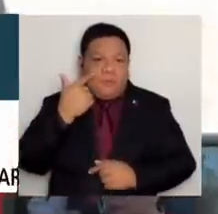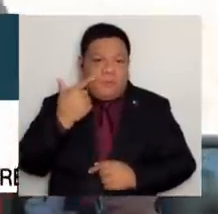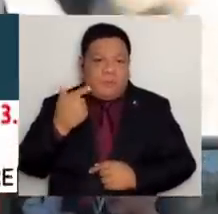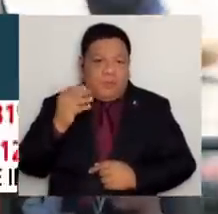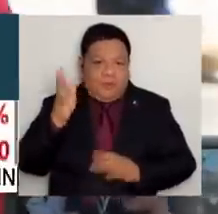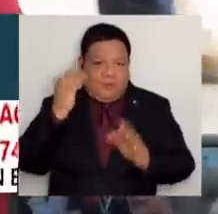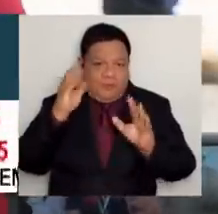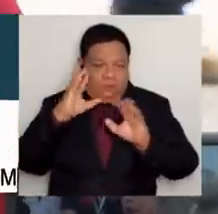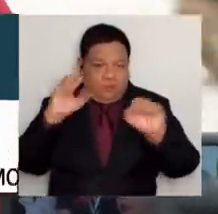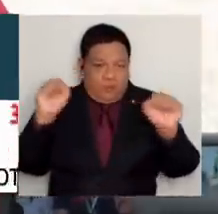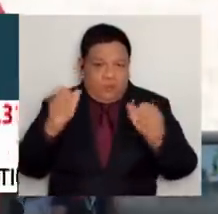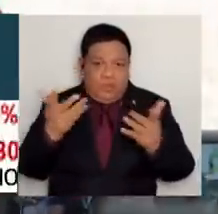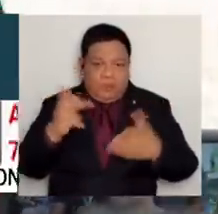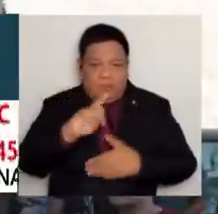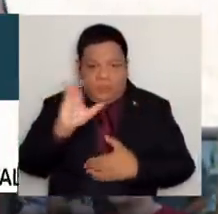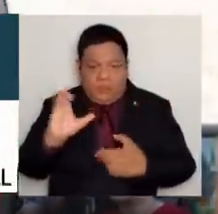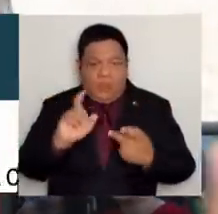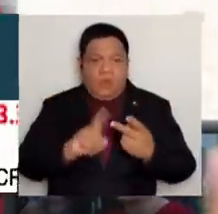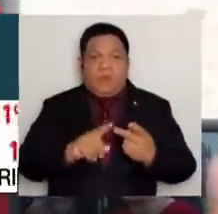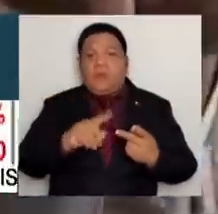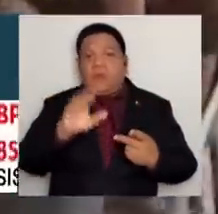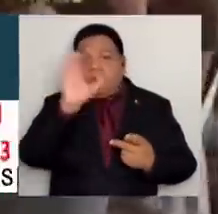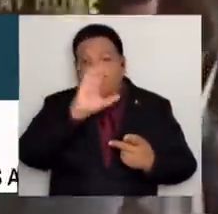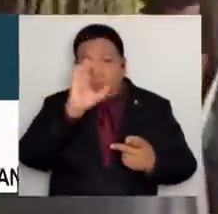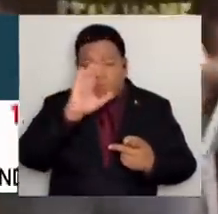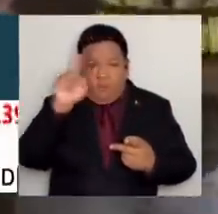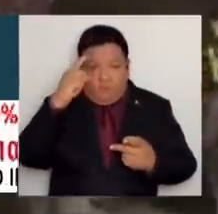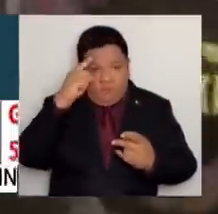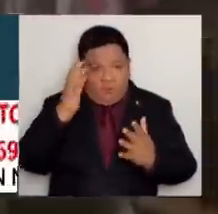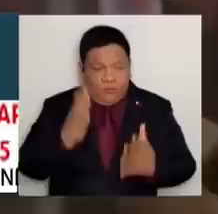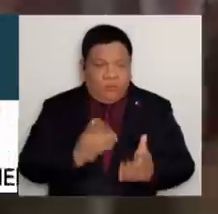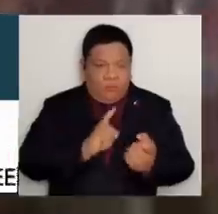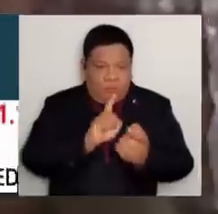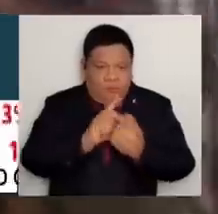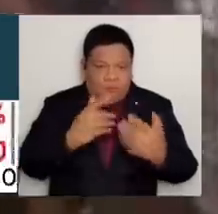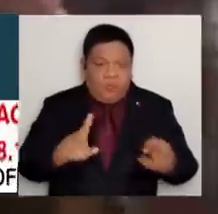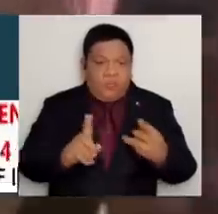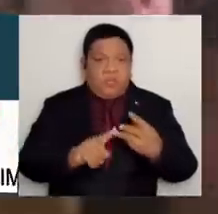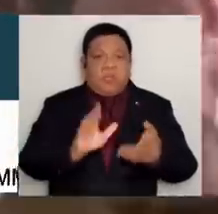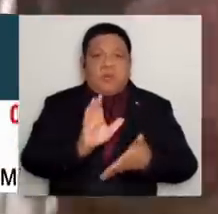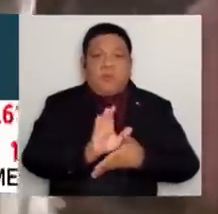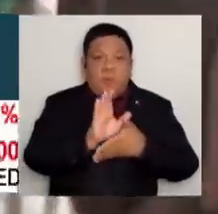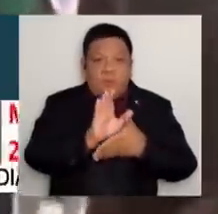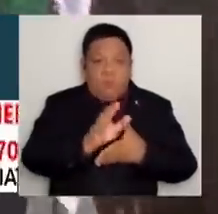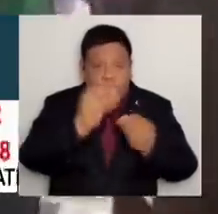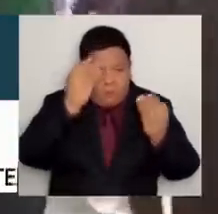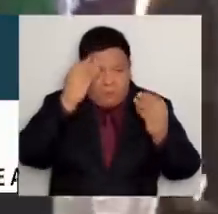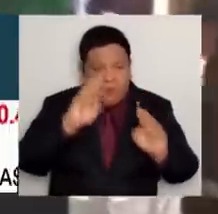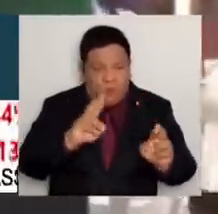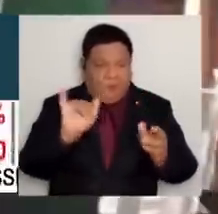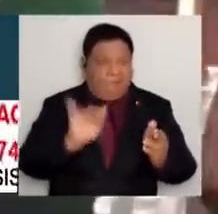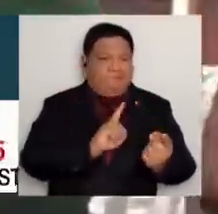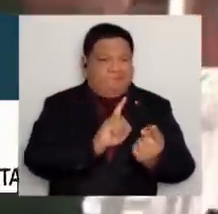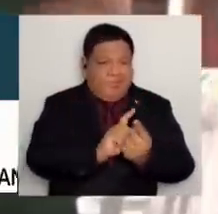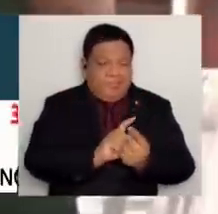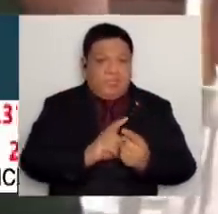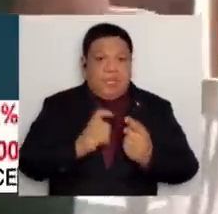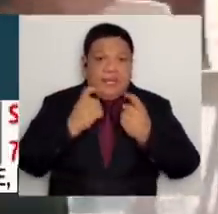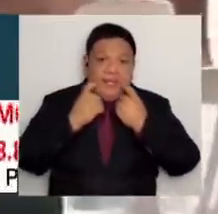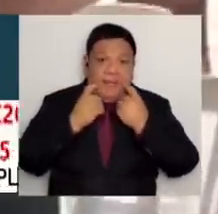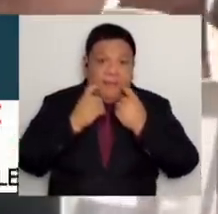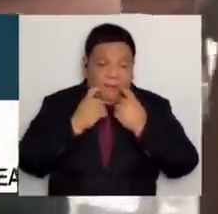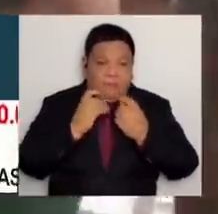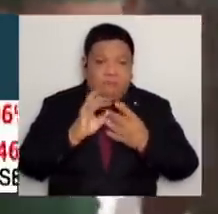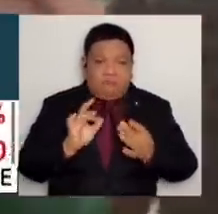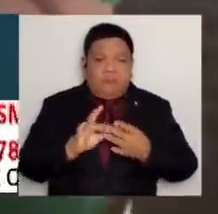City, Governor Gwen Garcia in Cebu, and Zamboanga City Mayor Ben Climaco. But she says her trips were covered by